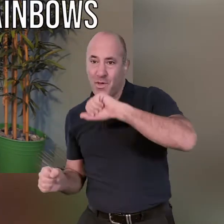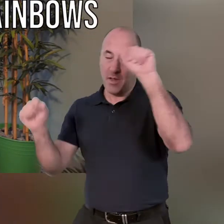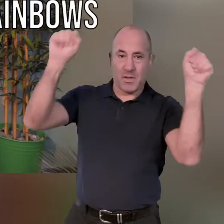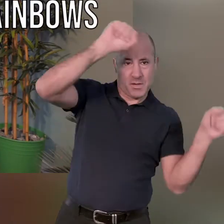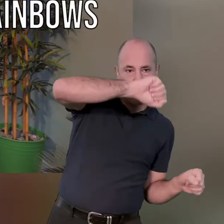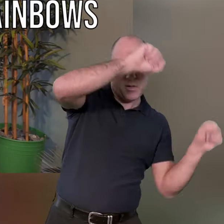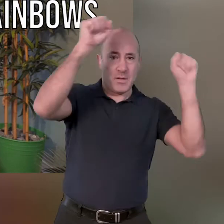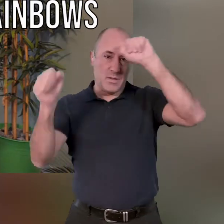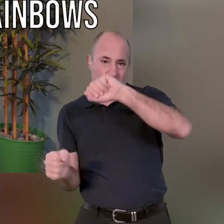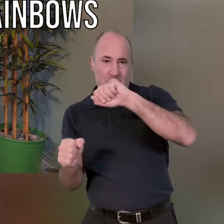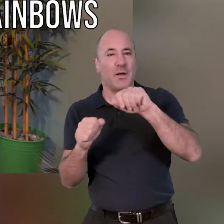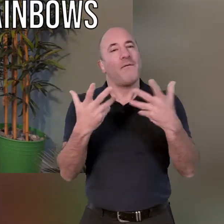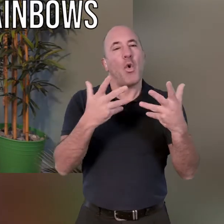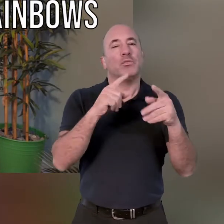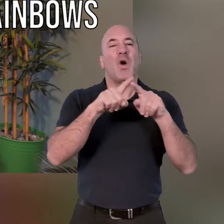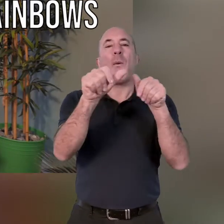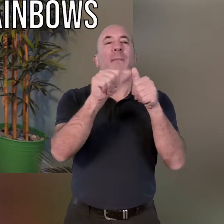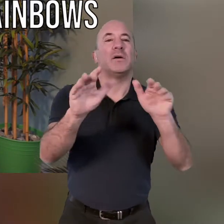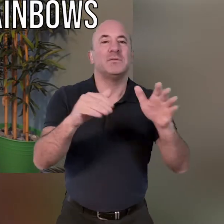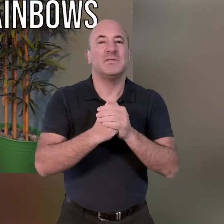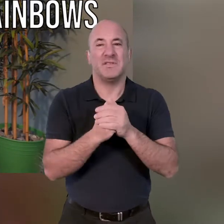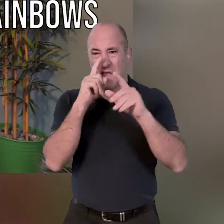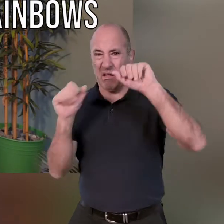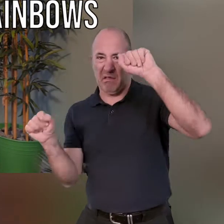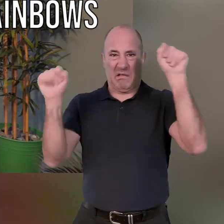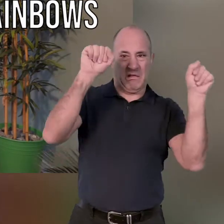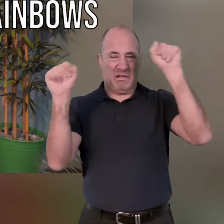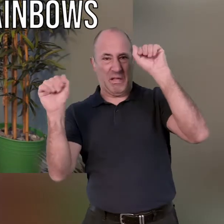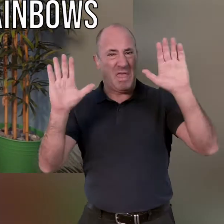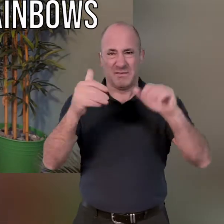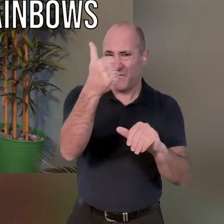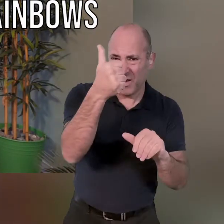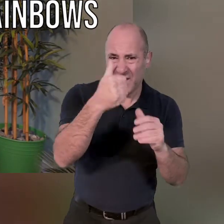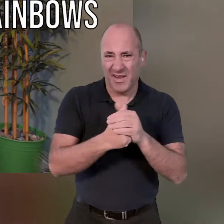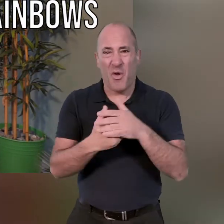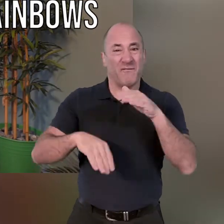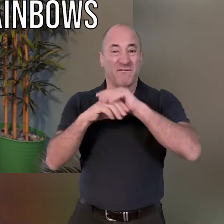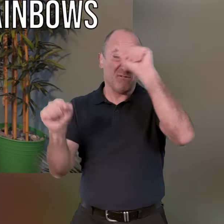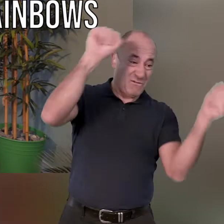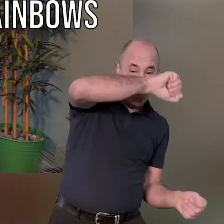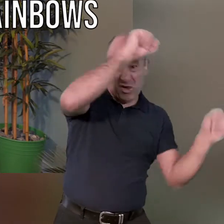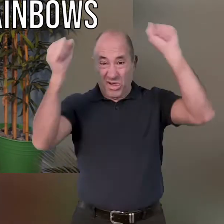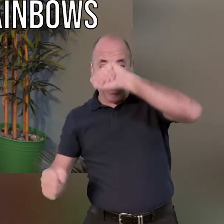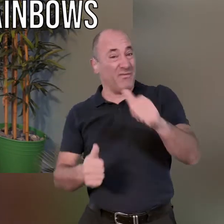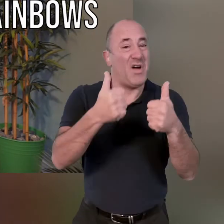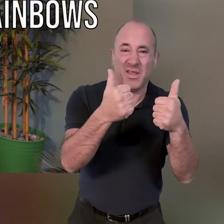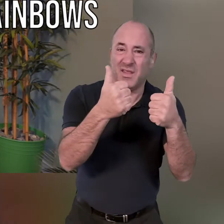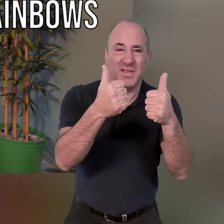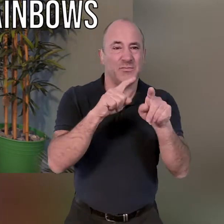the best of your ability. If you can only get it here, that's also fine. But if you can, try and get the best that you can do. It's all about